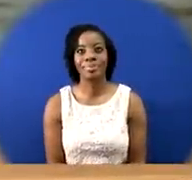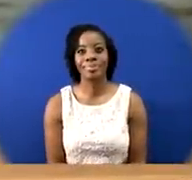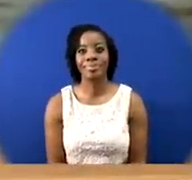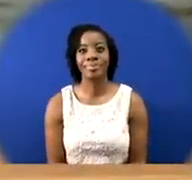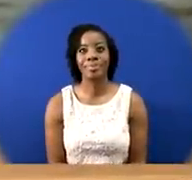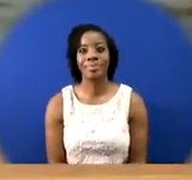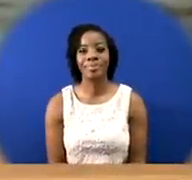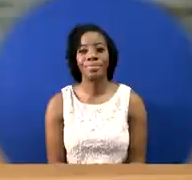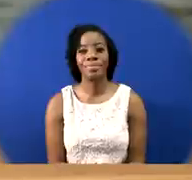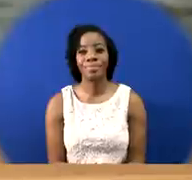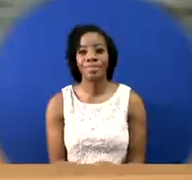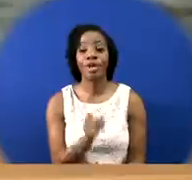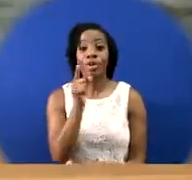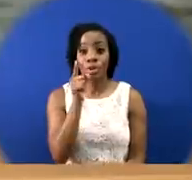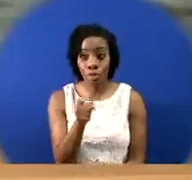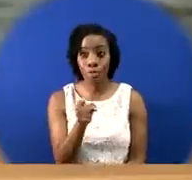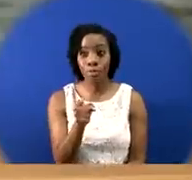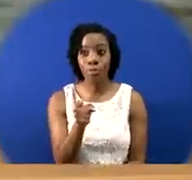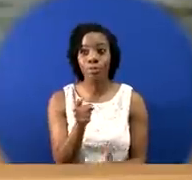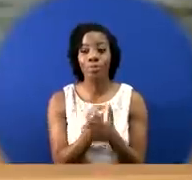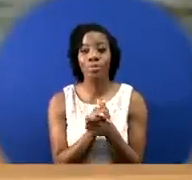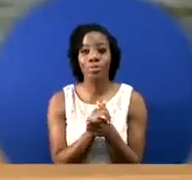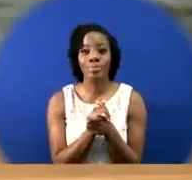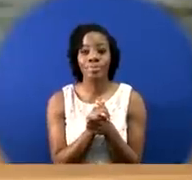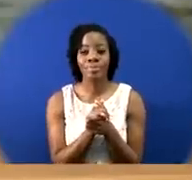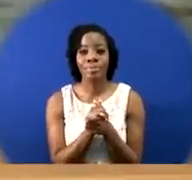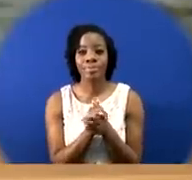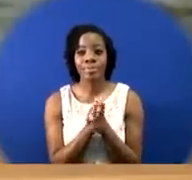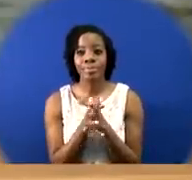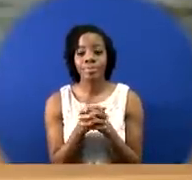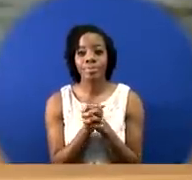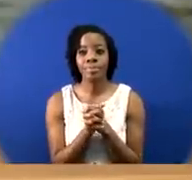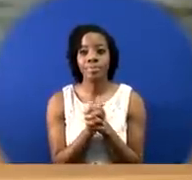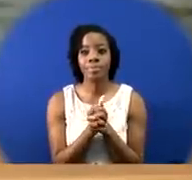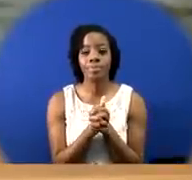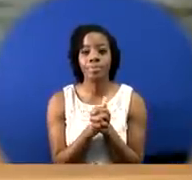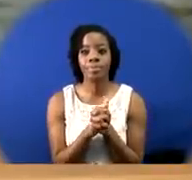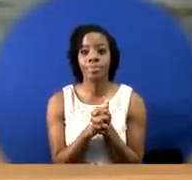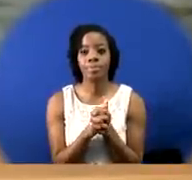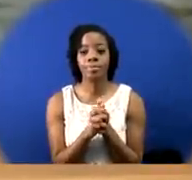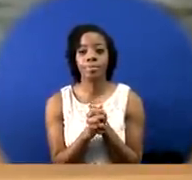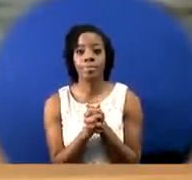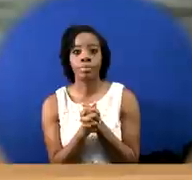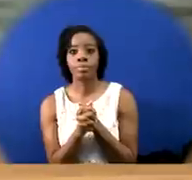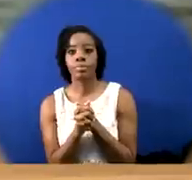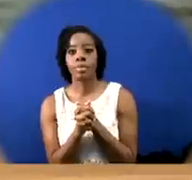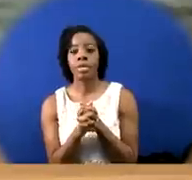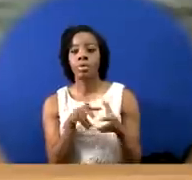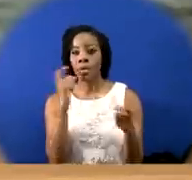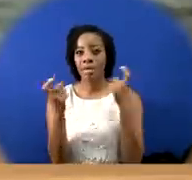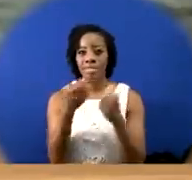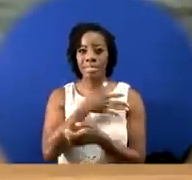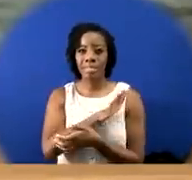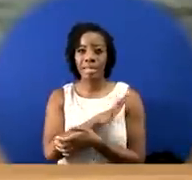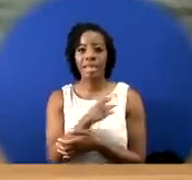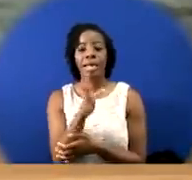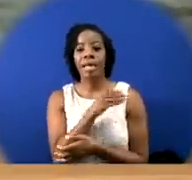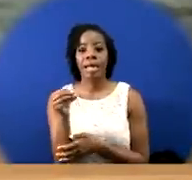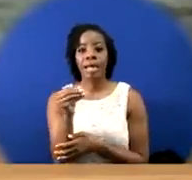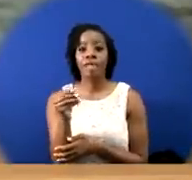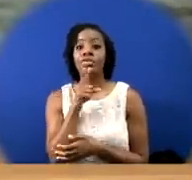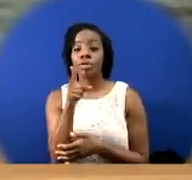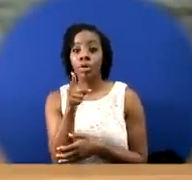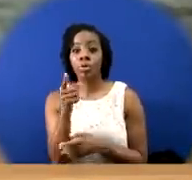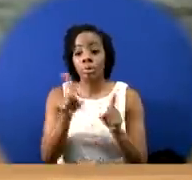Yeah, you. have a sin stain on us, and because of that, we've